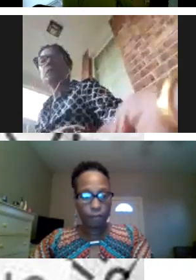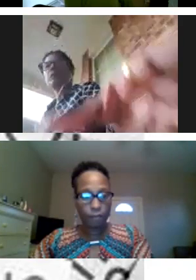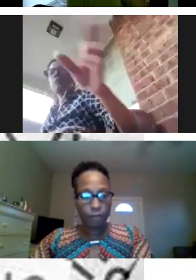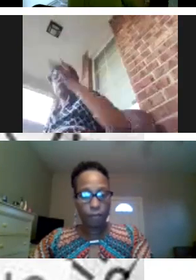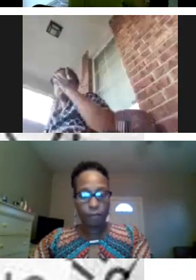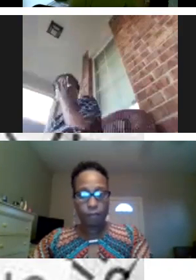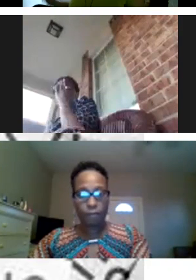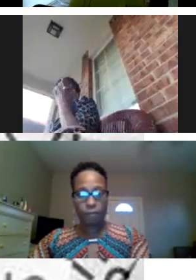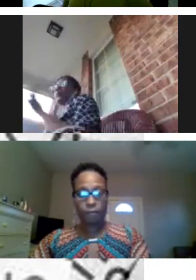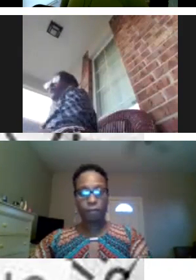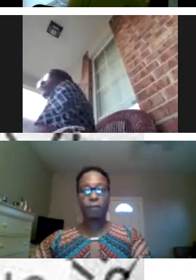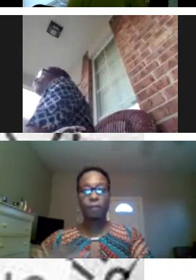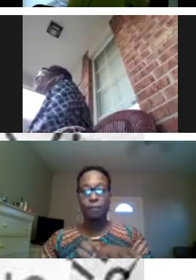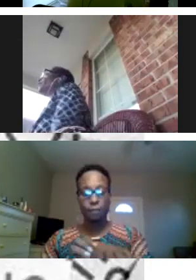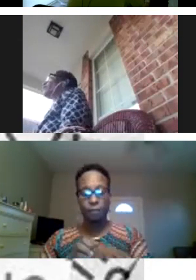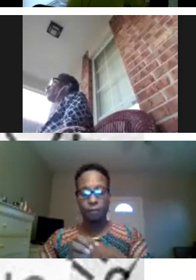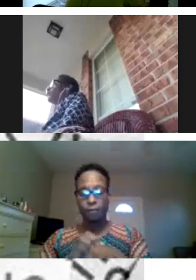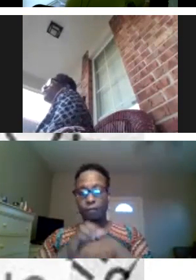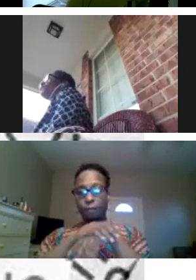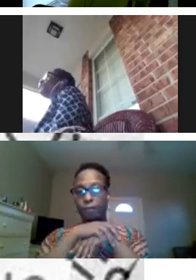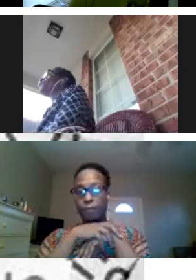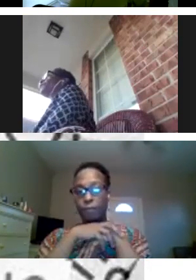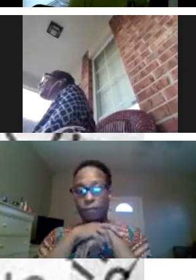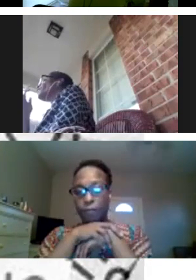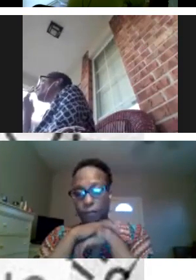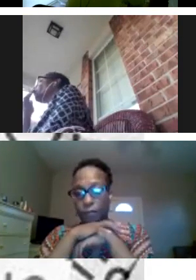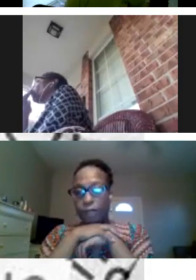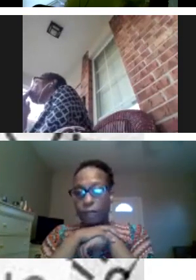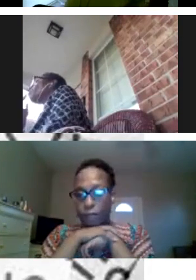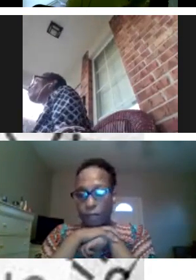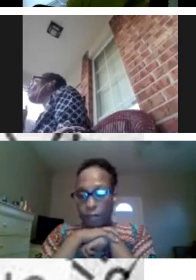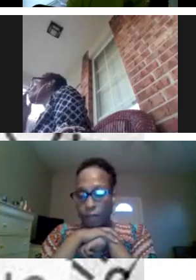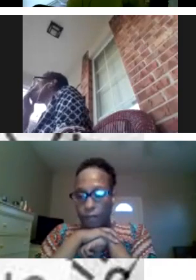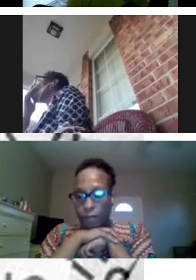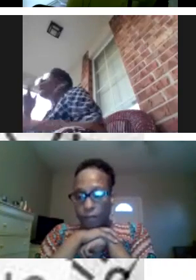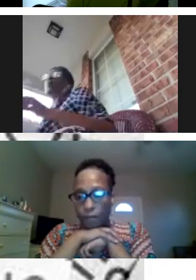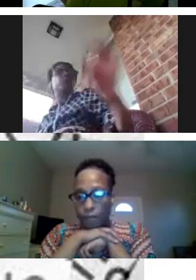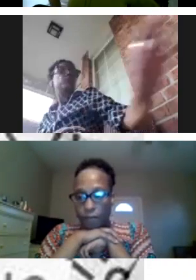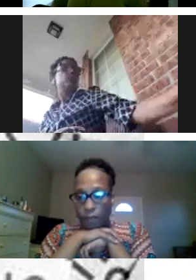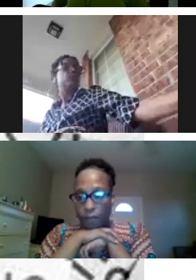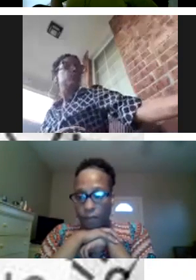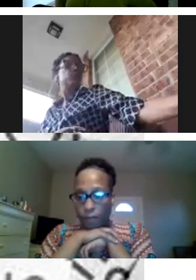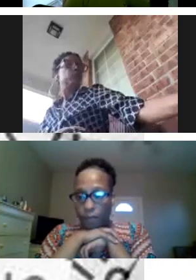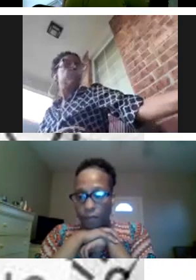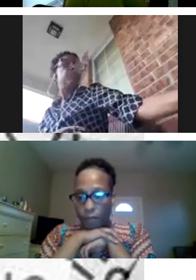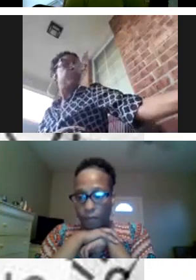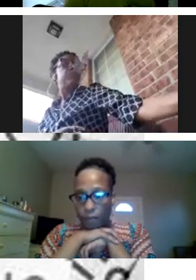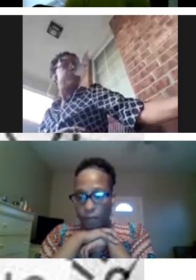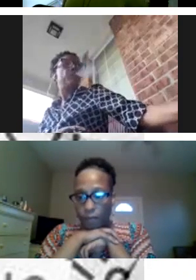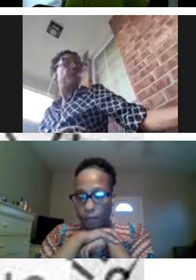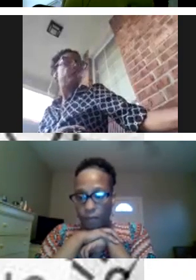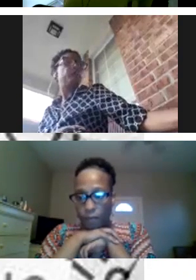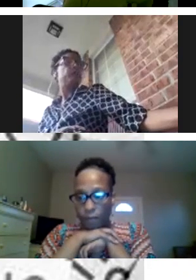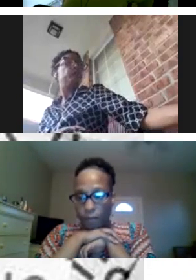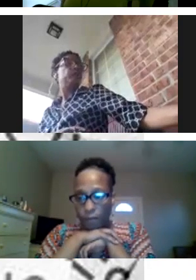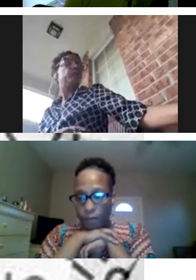Because, you know, especially when we're talking about the elections, but more importantly, moving beyond the elections, you know, if they've seen